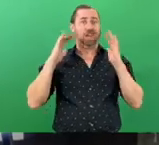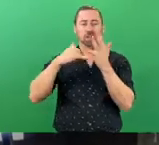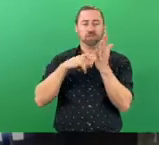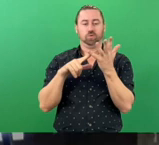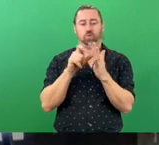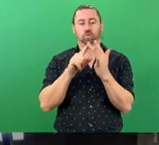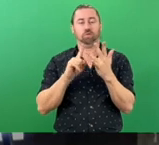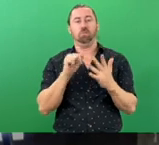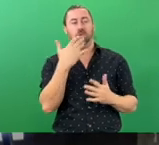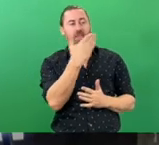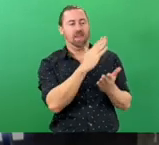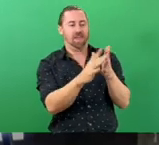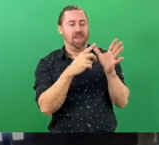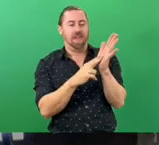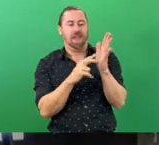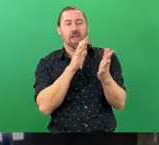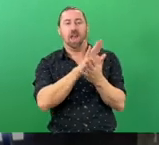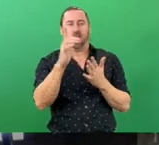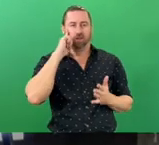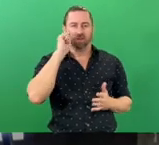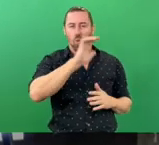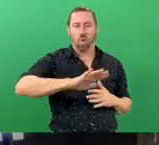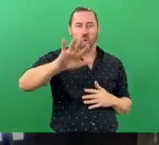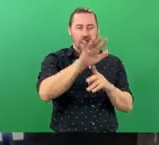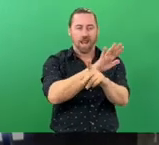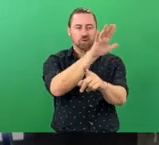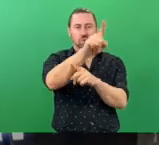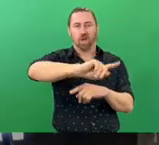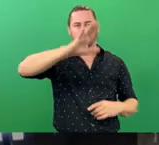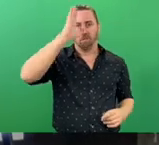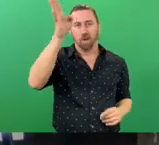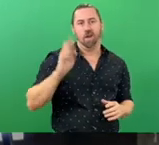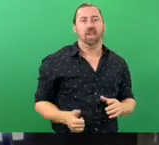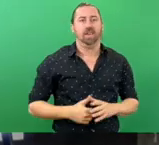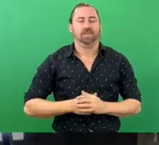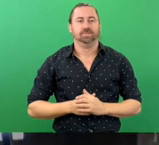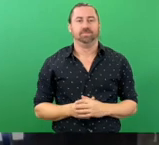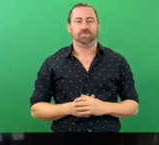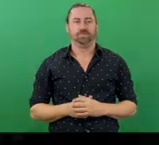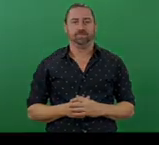studio. I'm going to throw it back over to Hannah, and I hope to see all y'all next week. All right. Bye-bye.